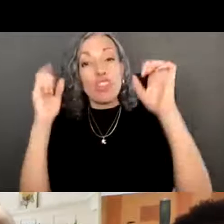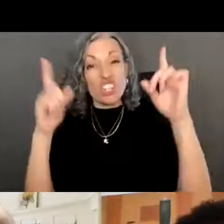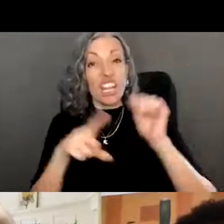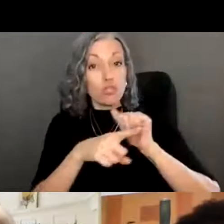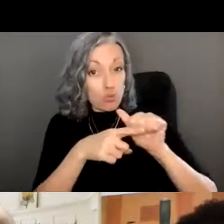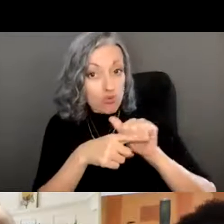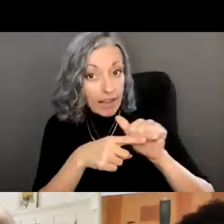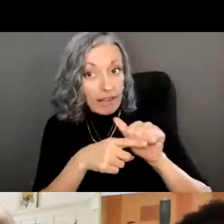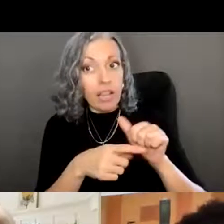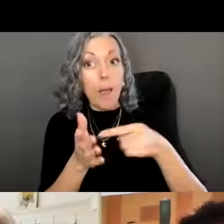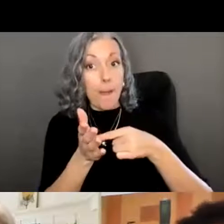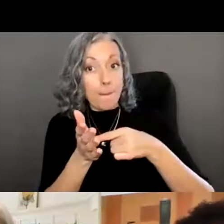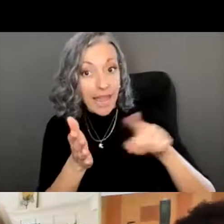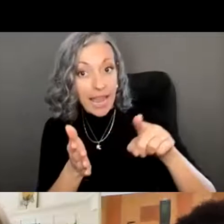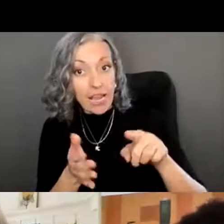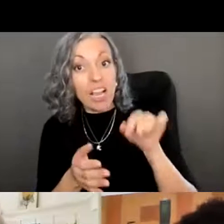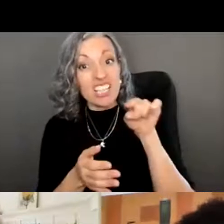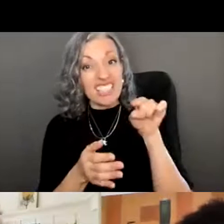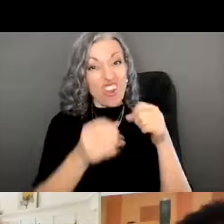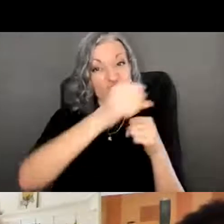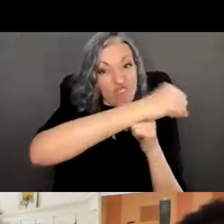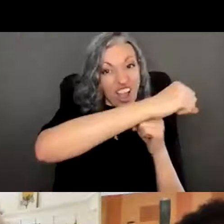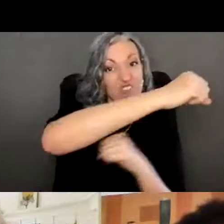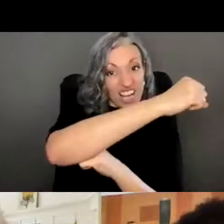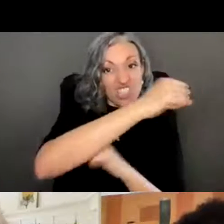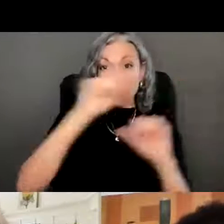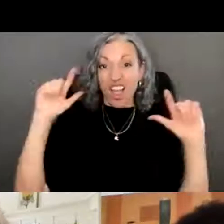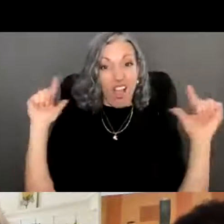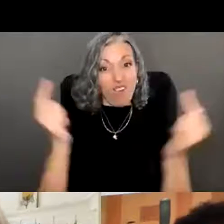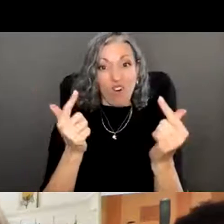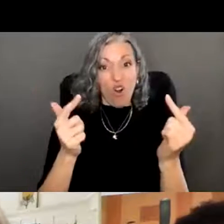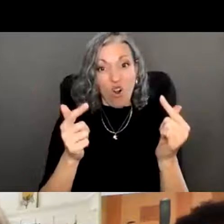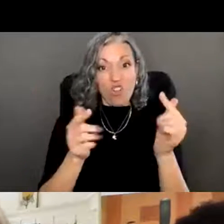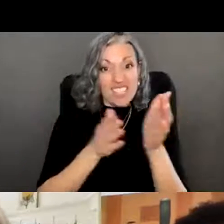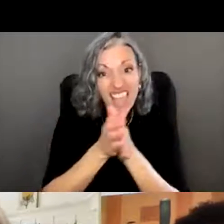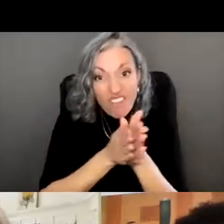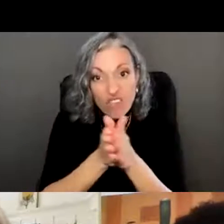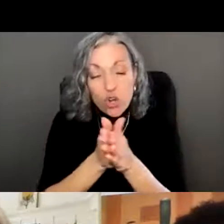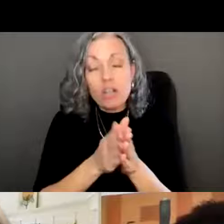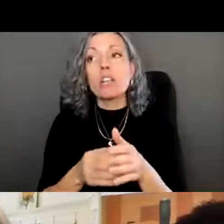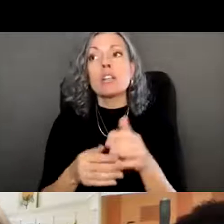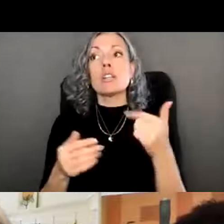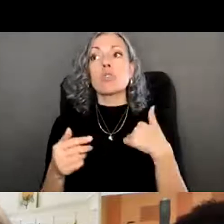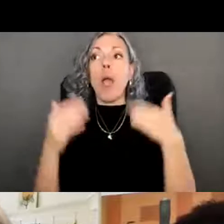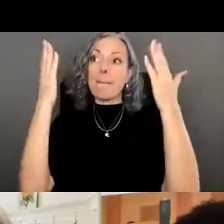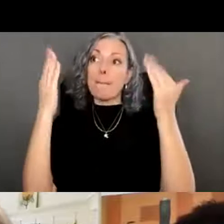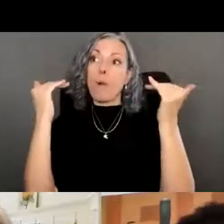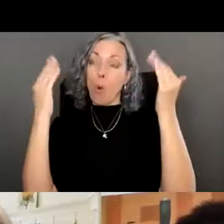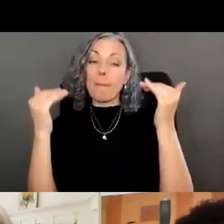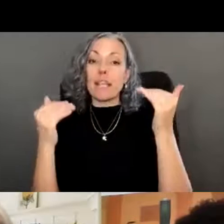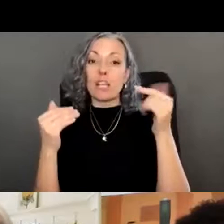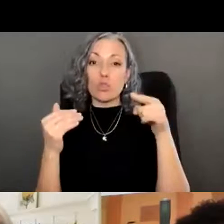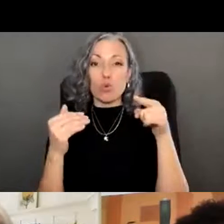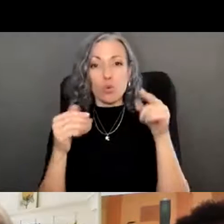training, pay, because they're the foundation of all these efforts. So I'm just hoping that, you